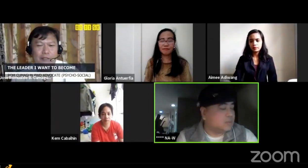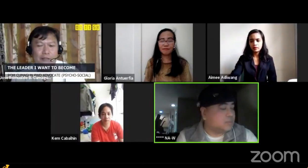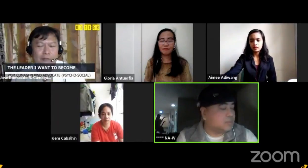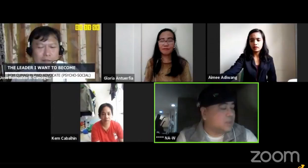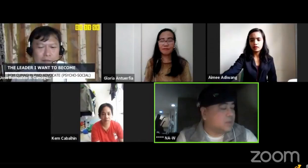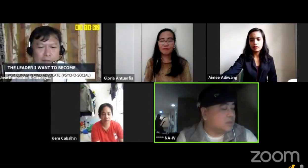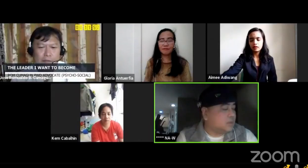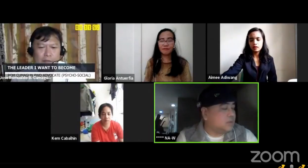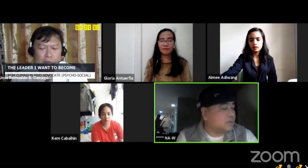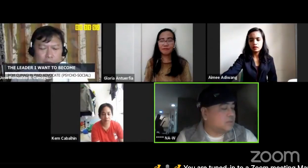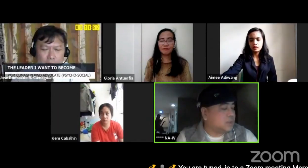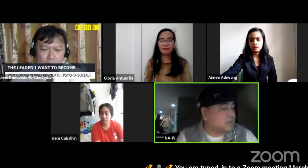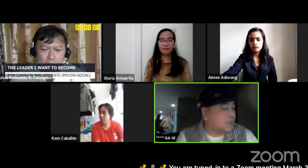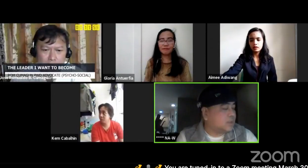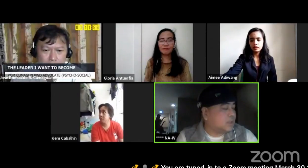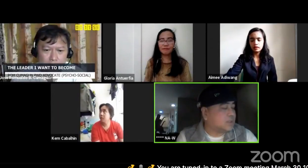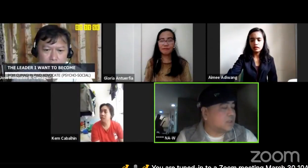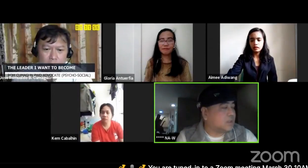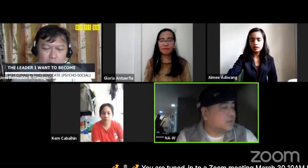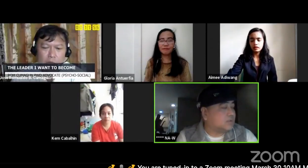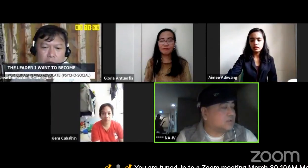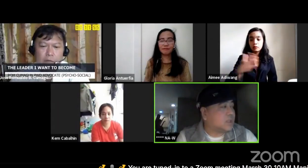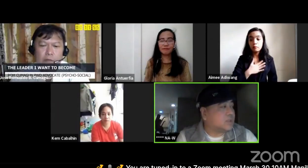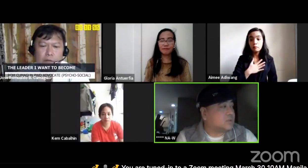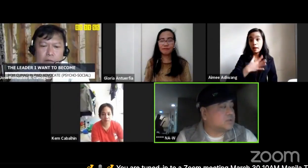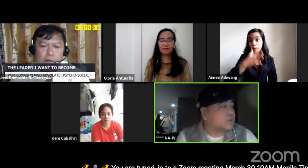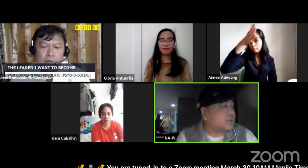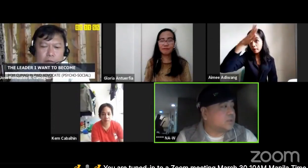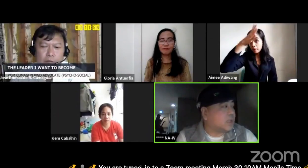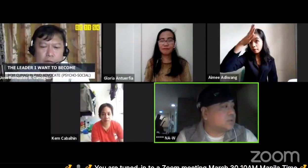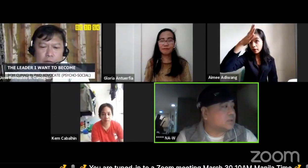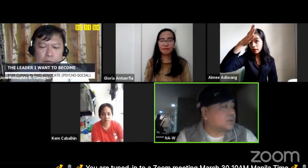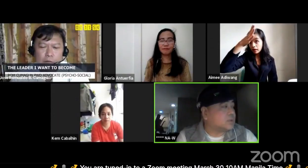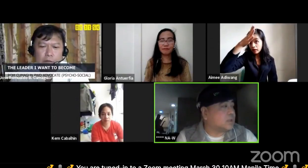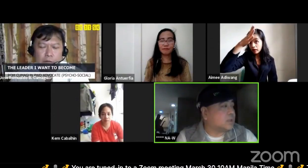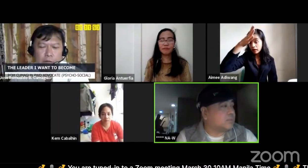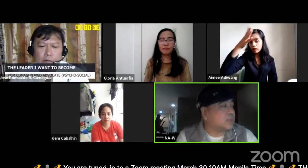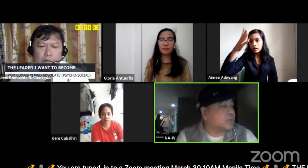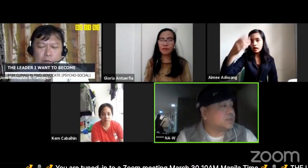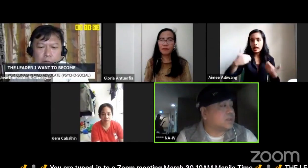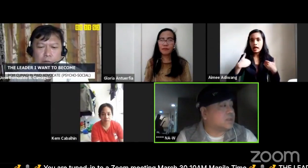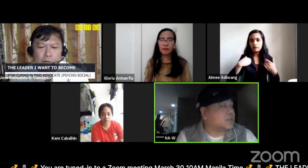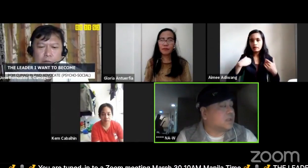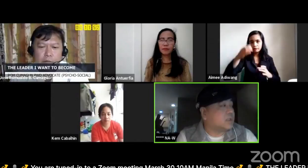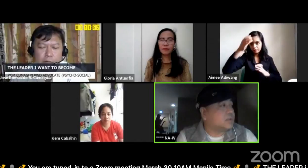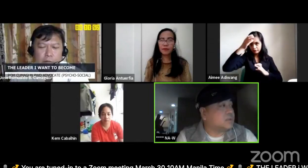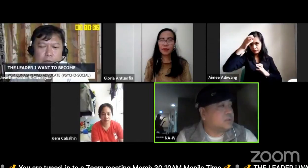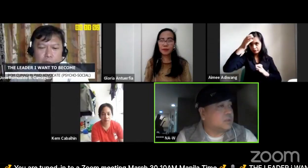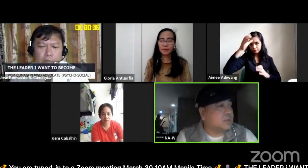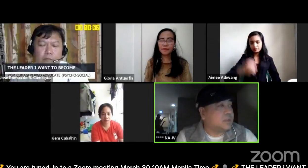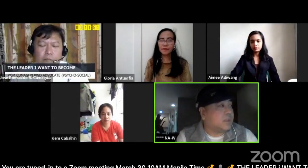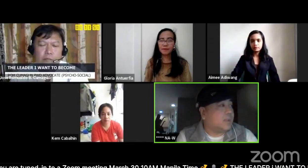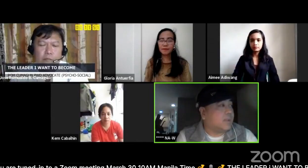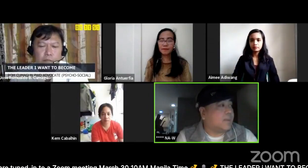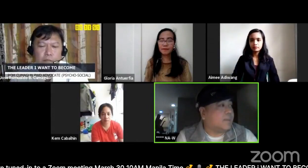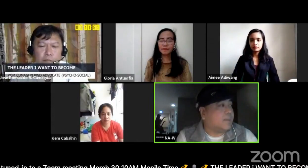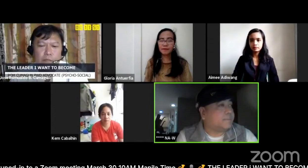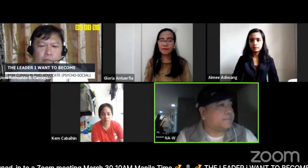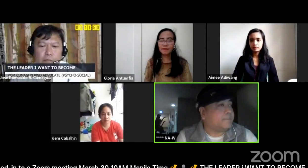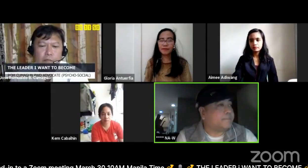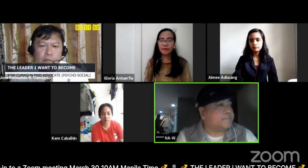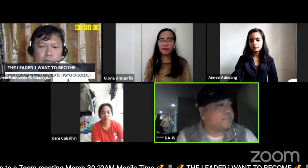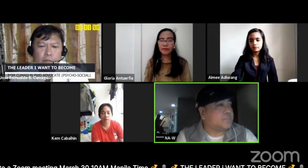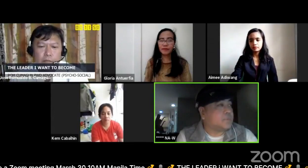was your may tatay kasi he was diagnosed with cancer. Like metastasized na.